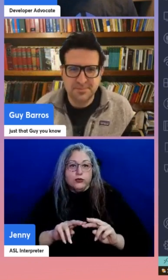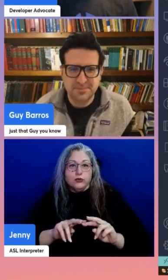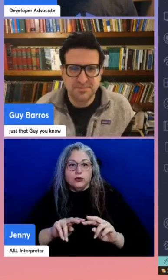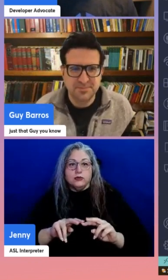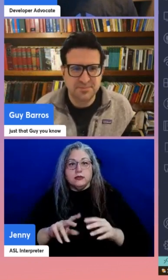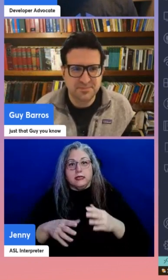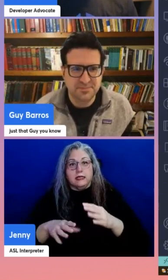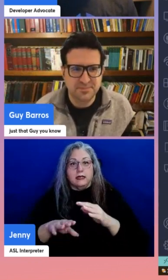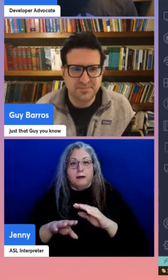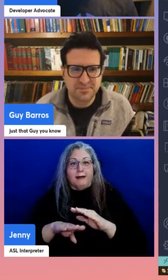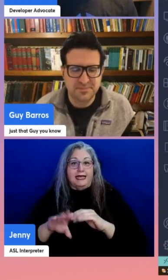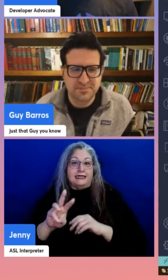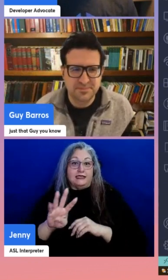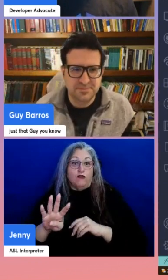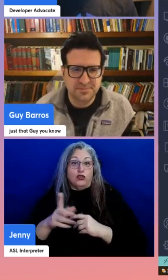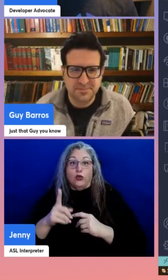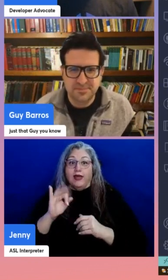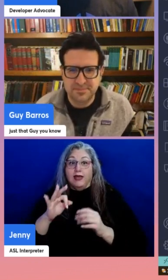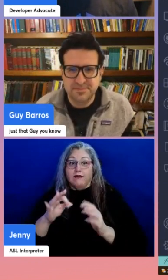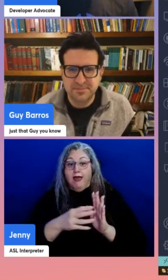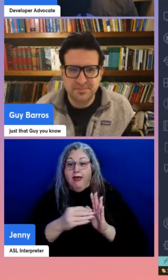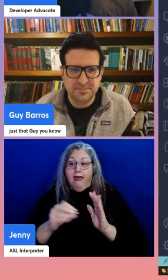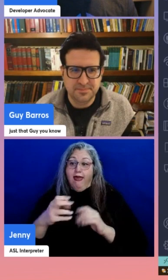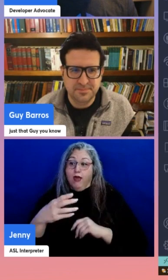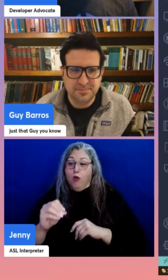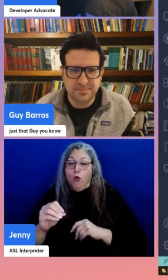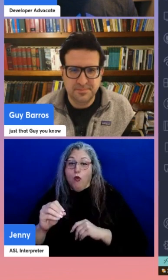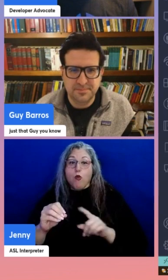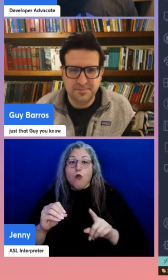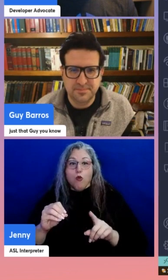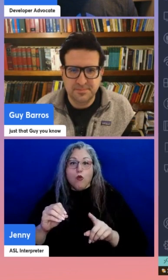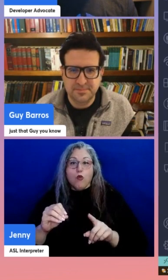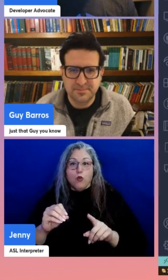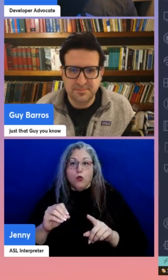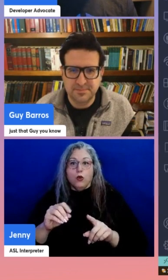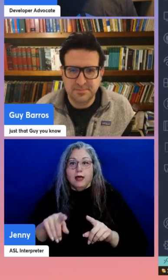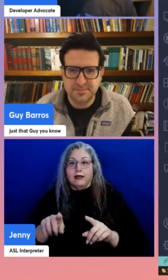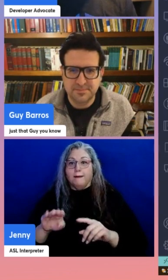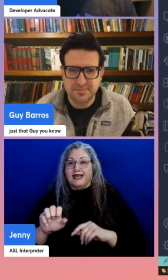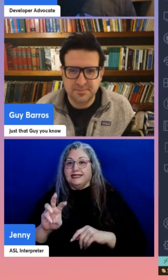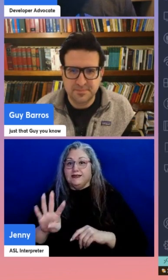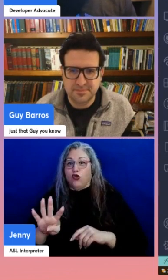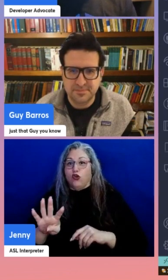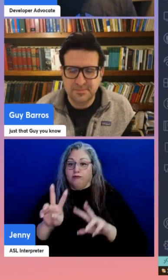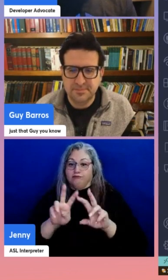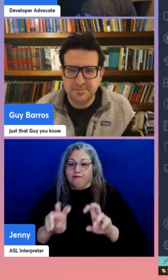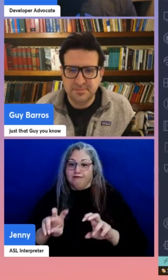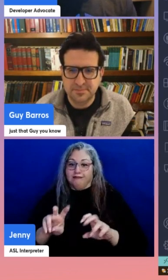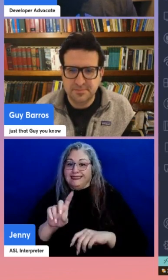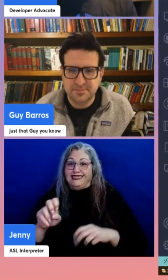So if I echo that and then I base 64 decode it,